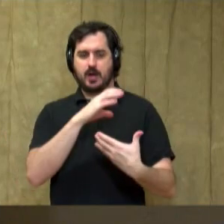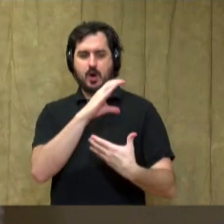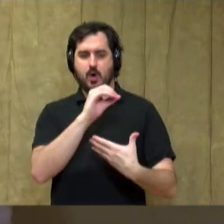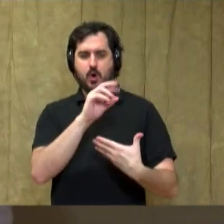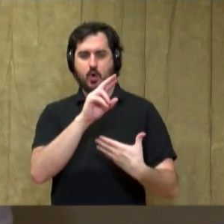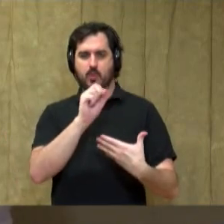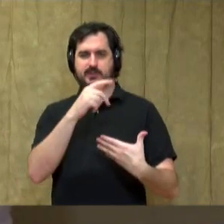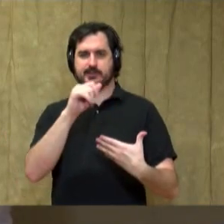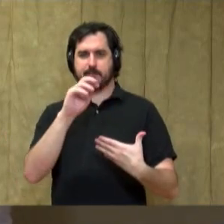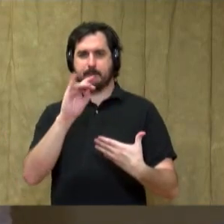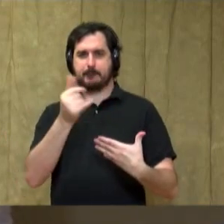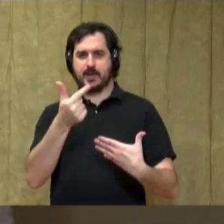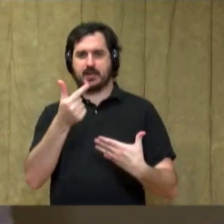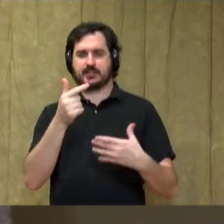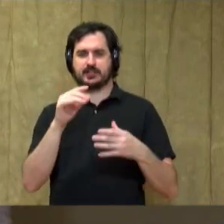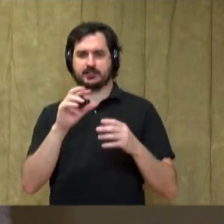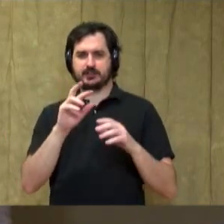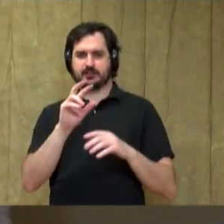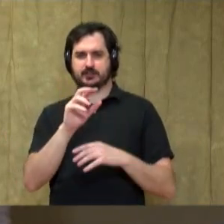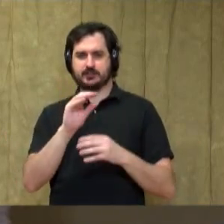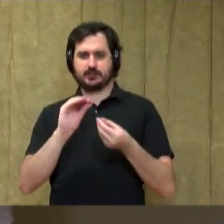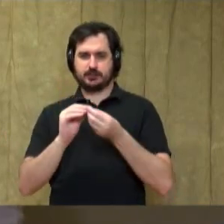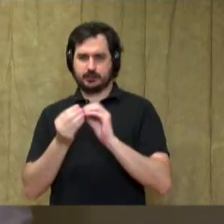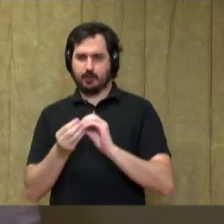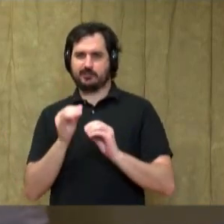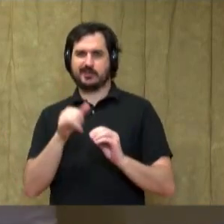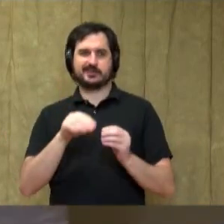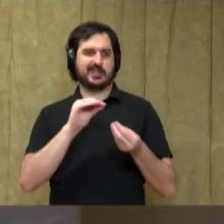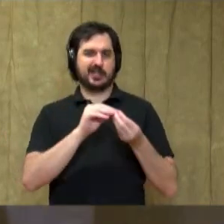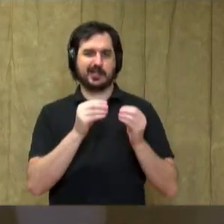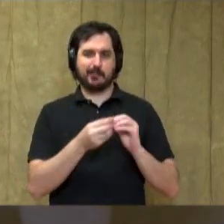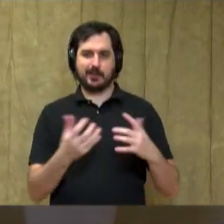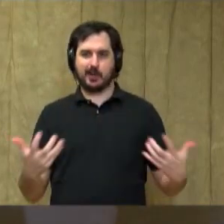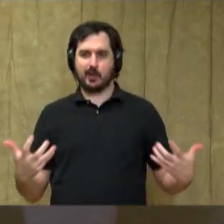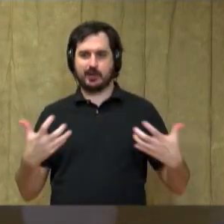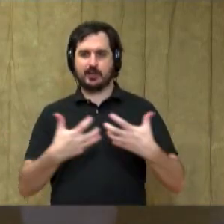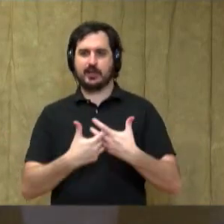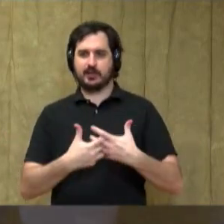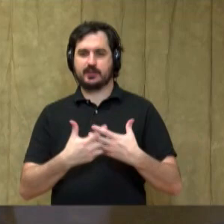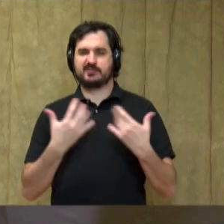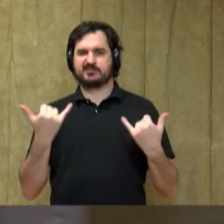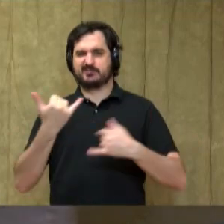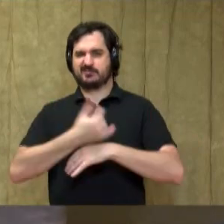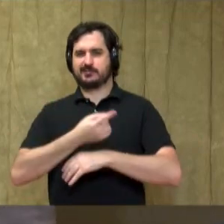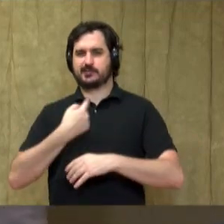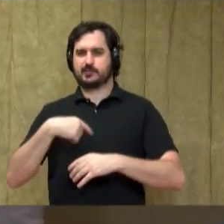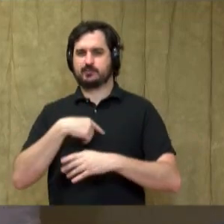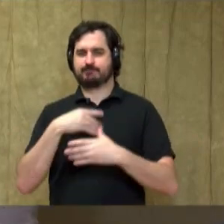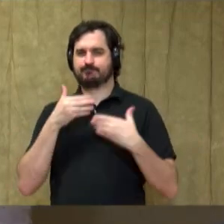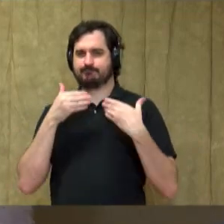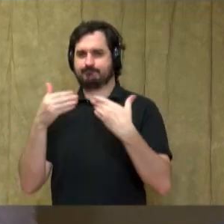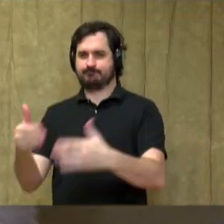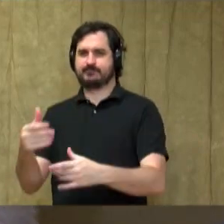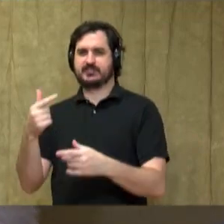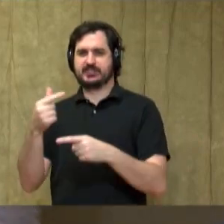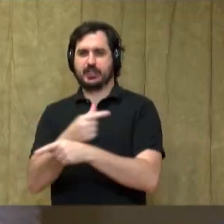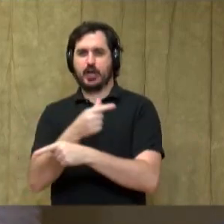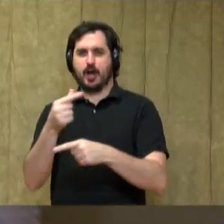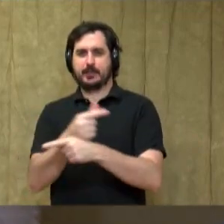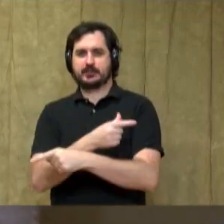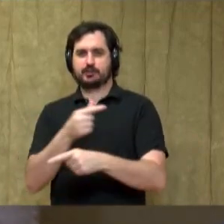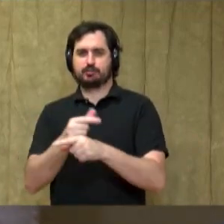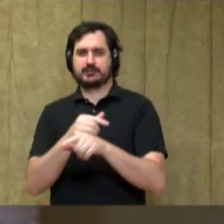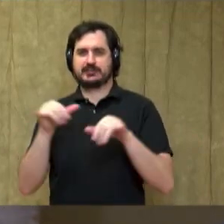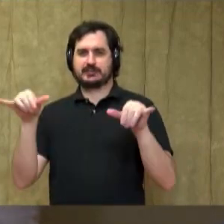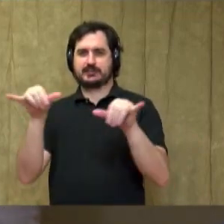Today, we're going to review, and then we're going to move forward into our geometry standards. The first standard we're going to look at is the